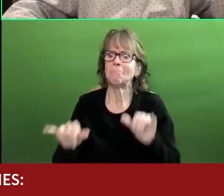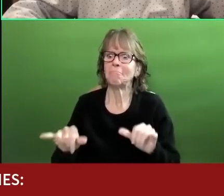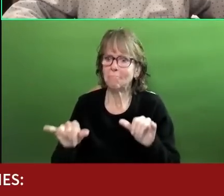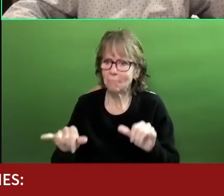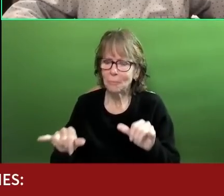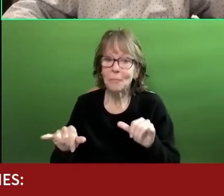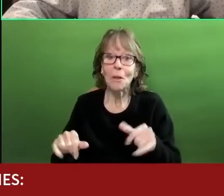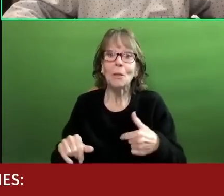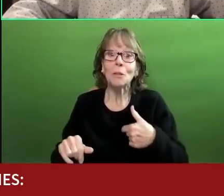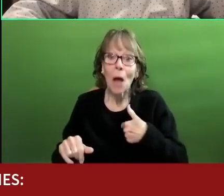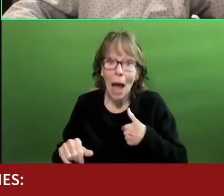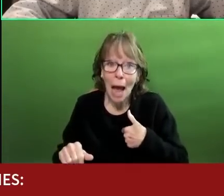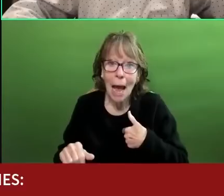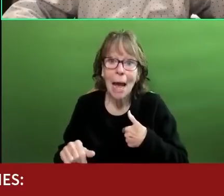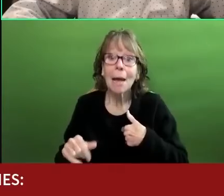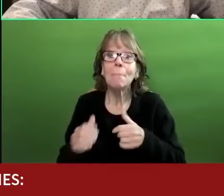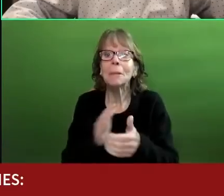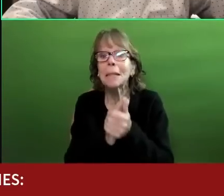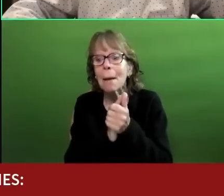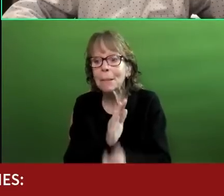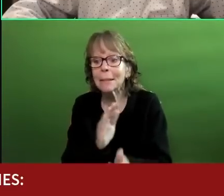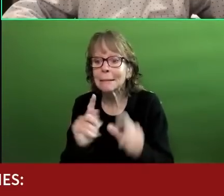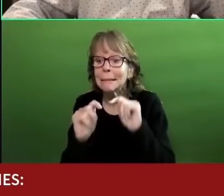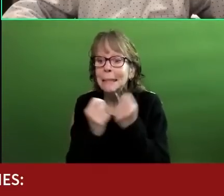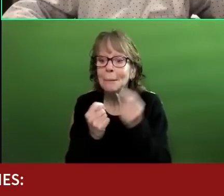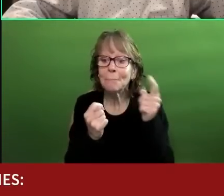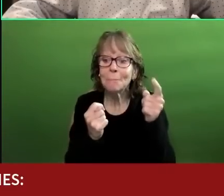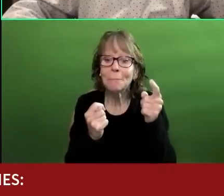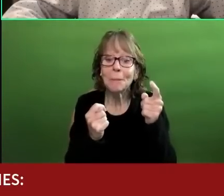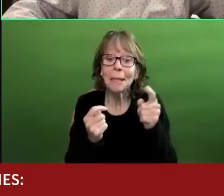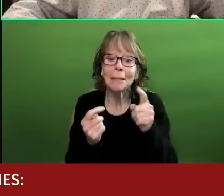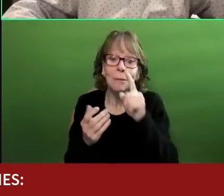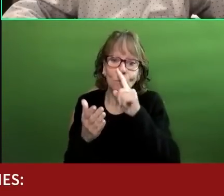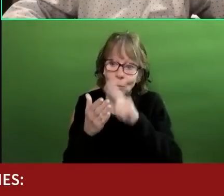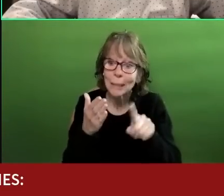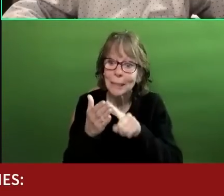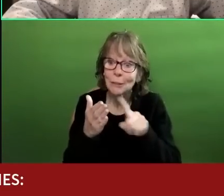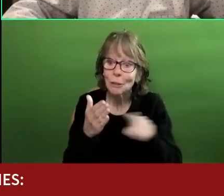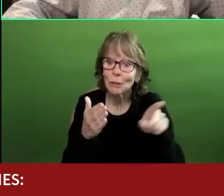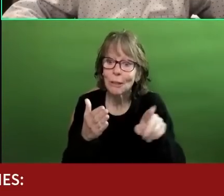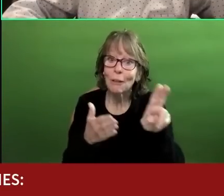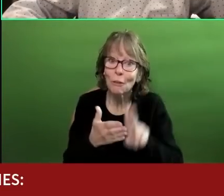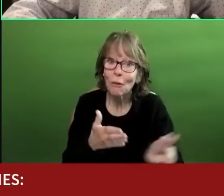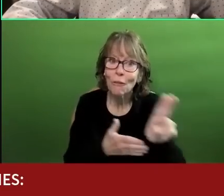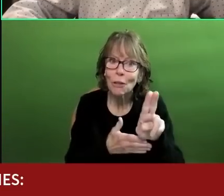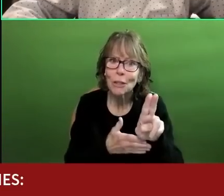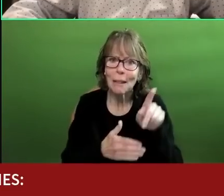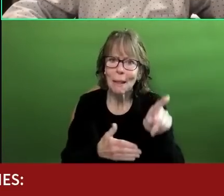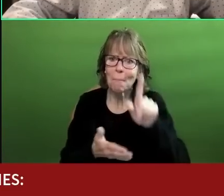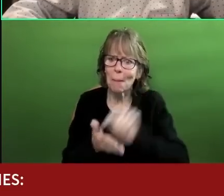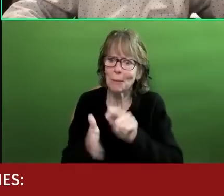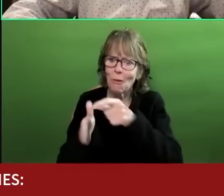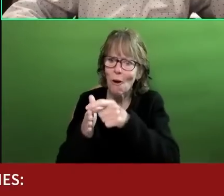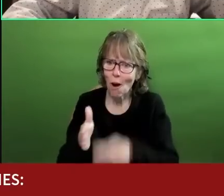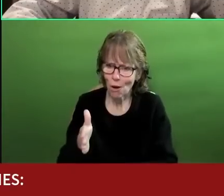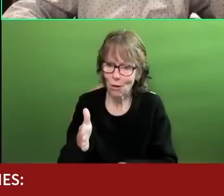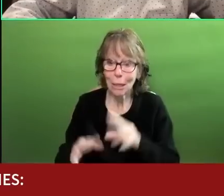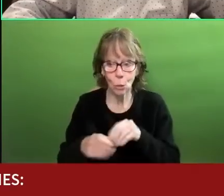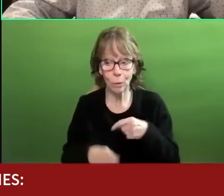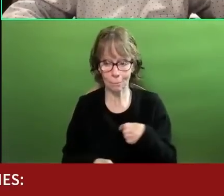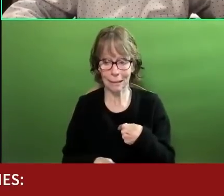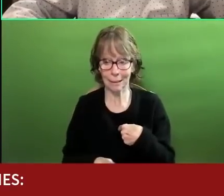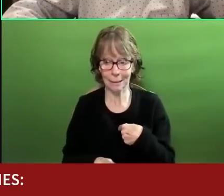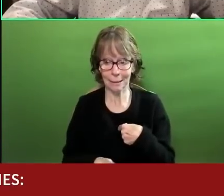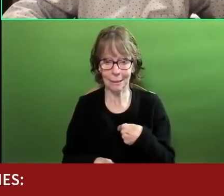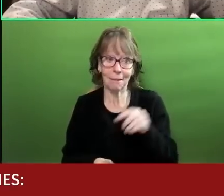at a leading research university had published an article using me and a few other people as case studies. I didn't